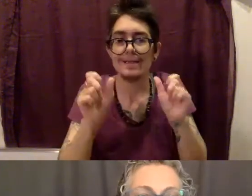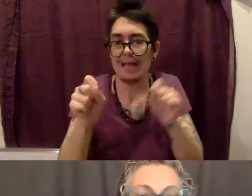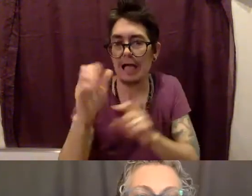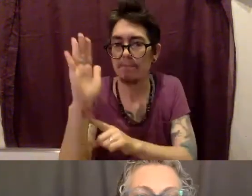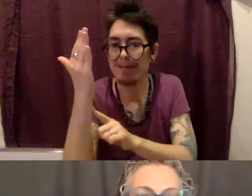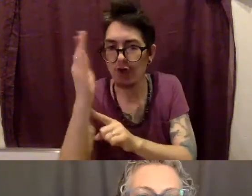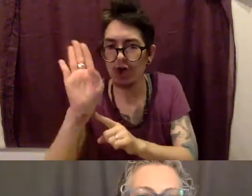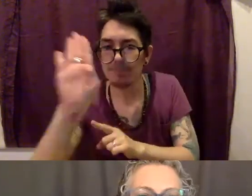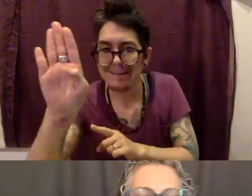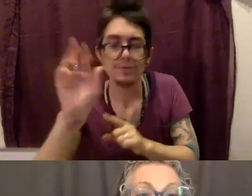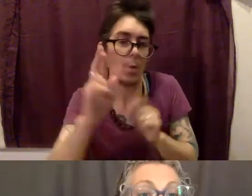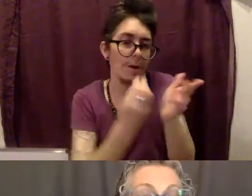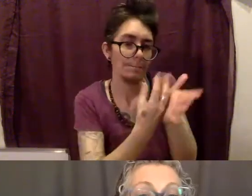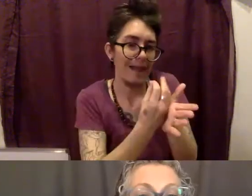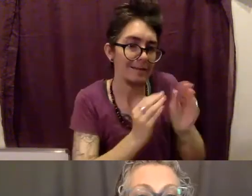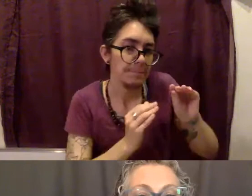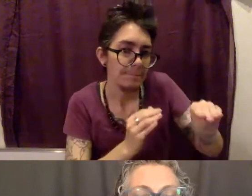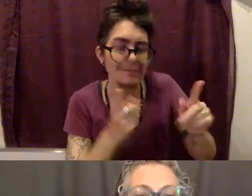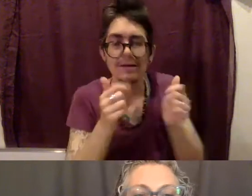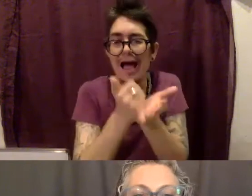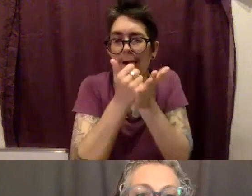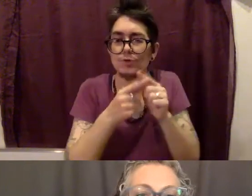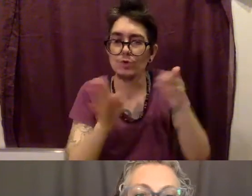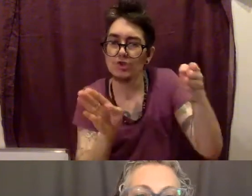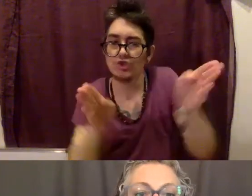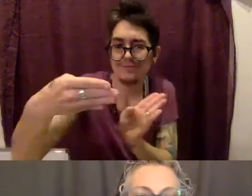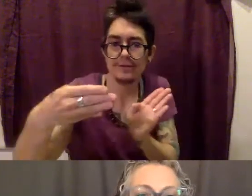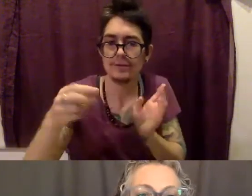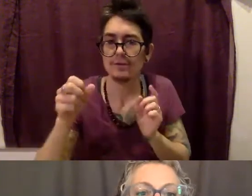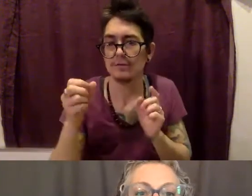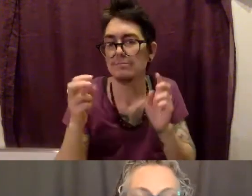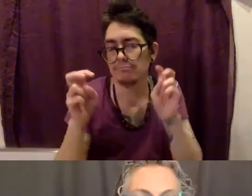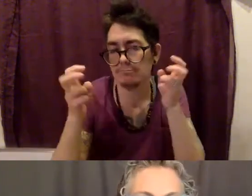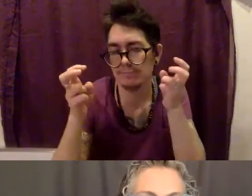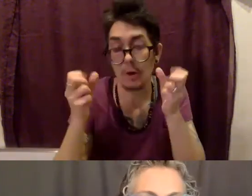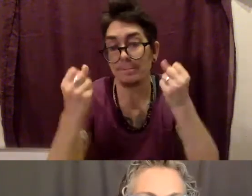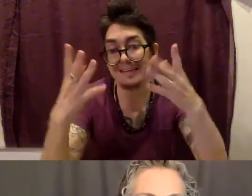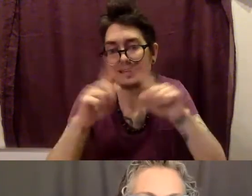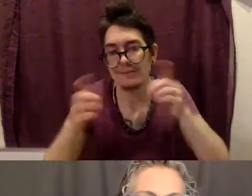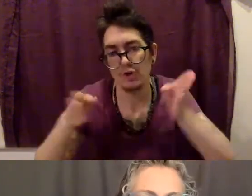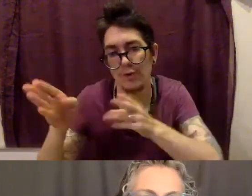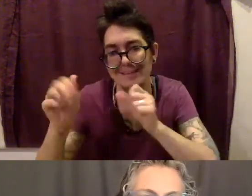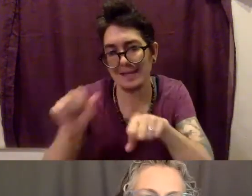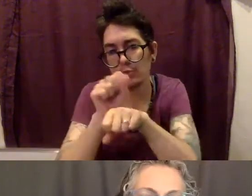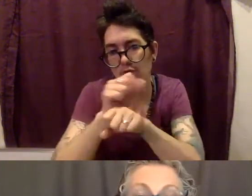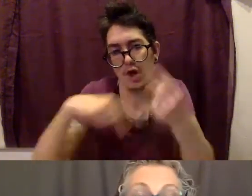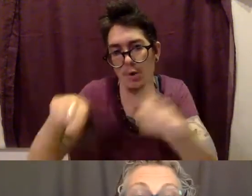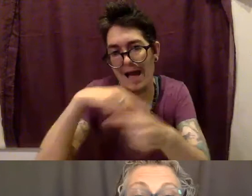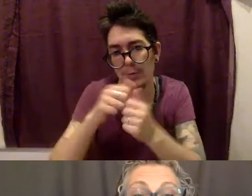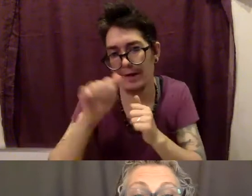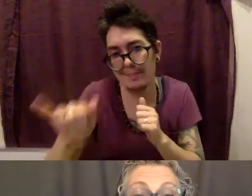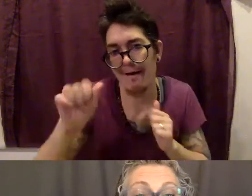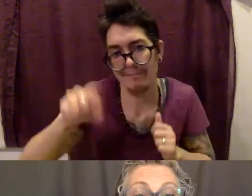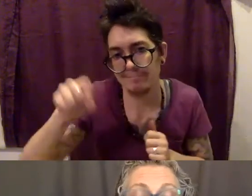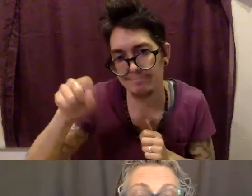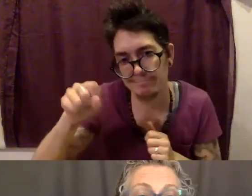space to work with, a mirror or some small plant can really help shift that energy. Okay. There's lots of different ways